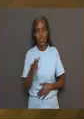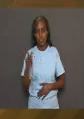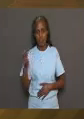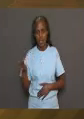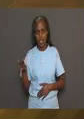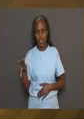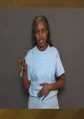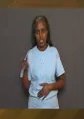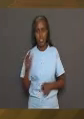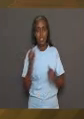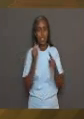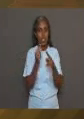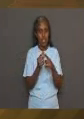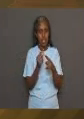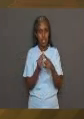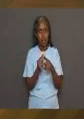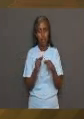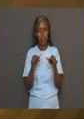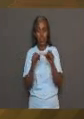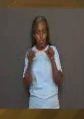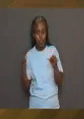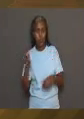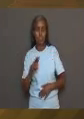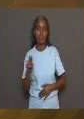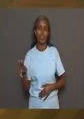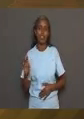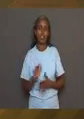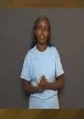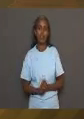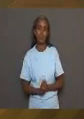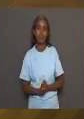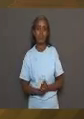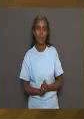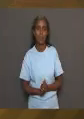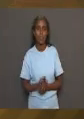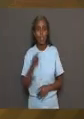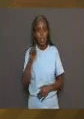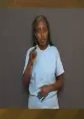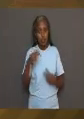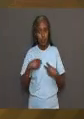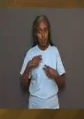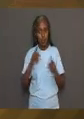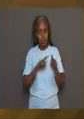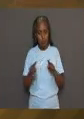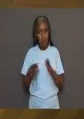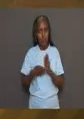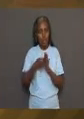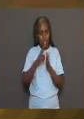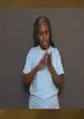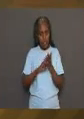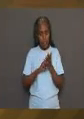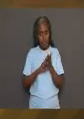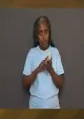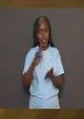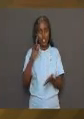in terms of unit vectors. You have also reviewed